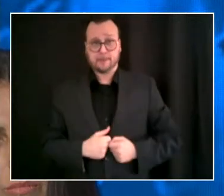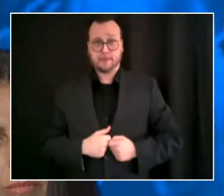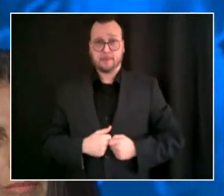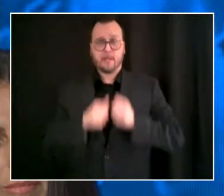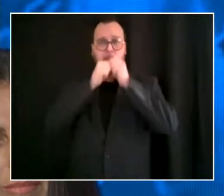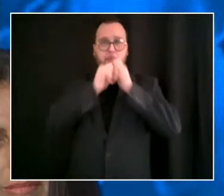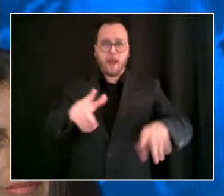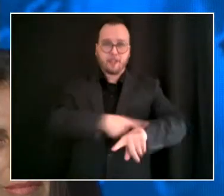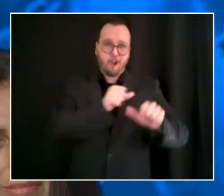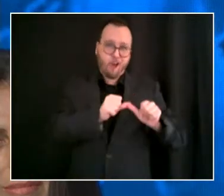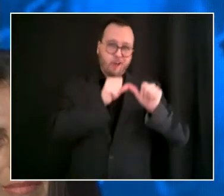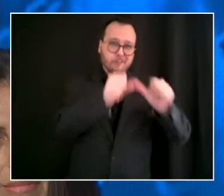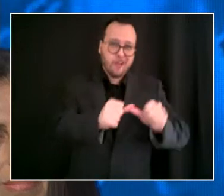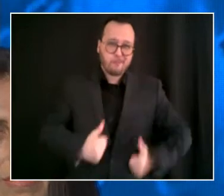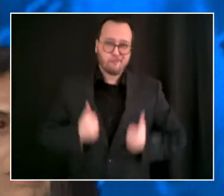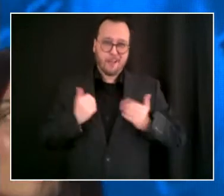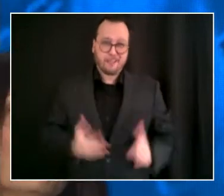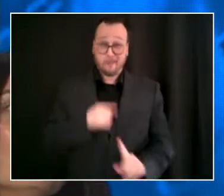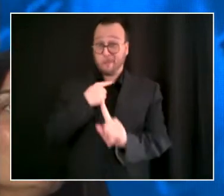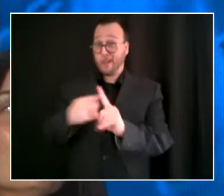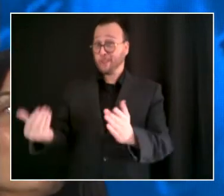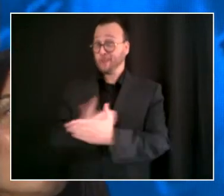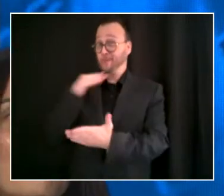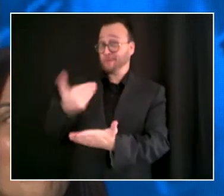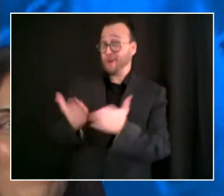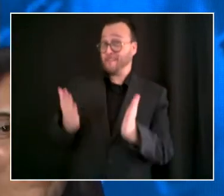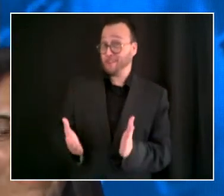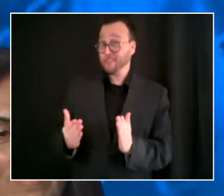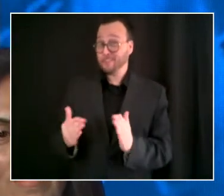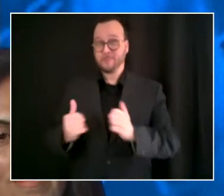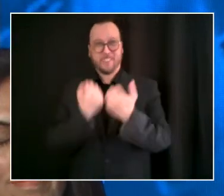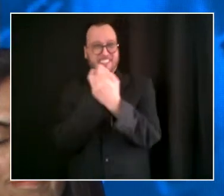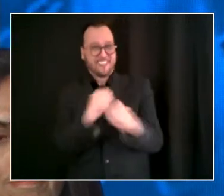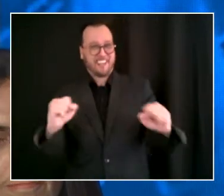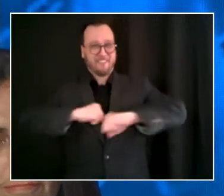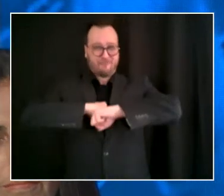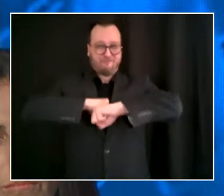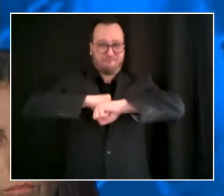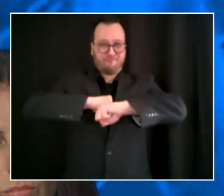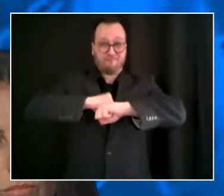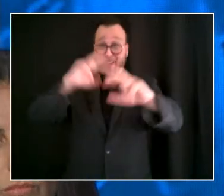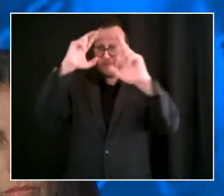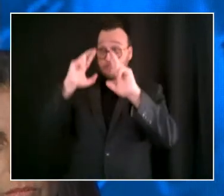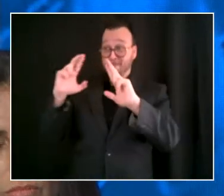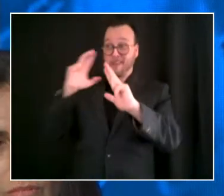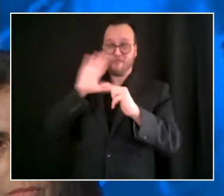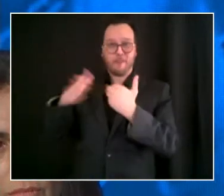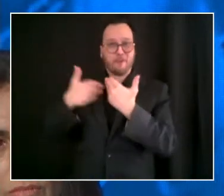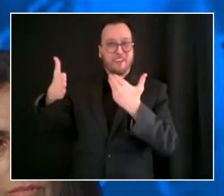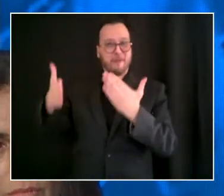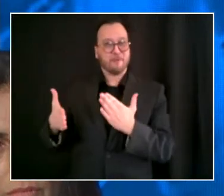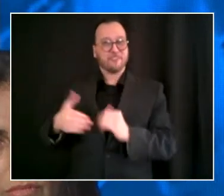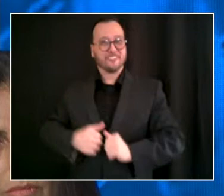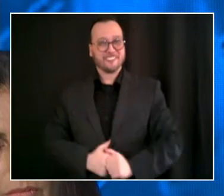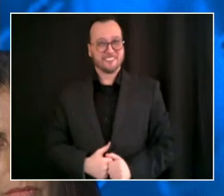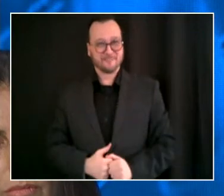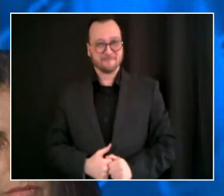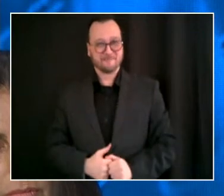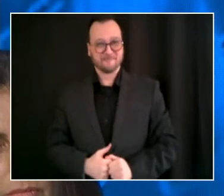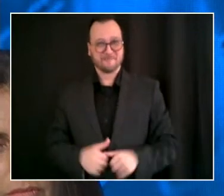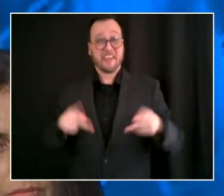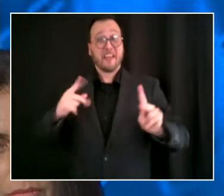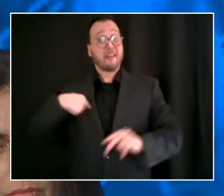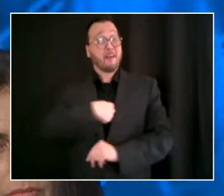and newcomers with safety and security and respect for their neighbors. And let us not